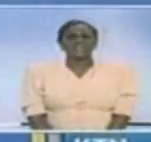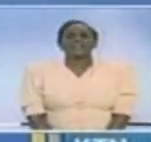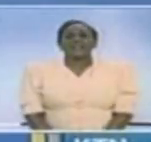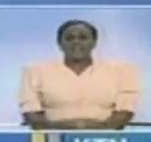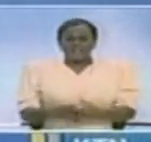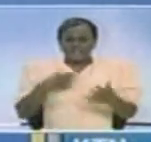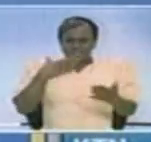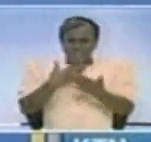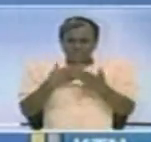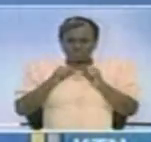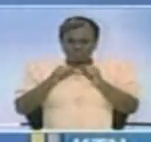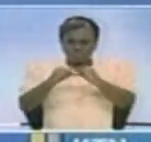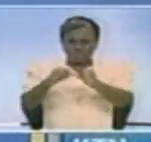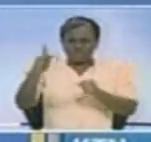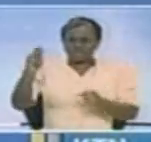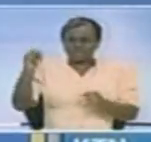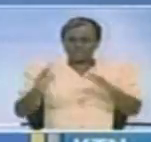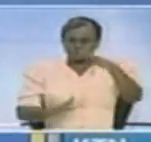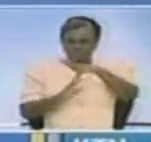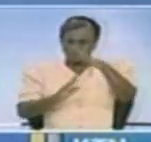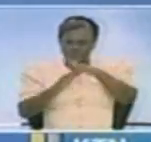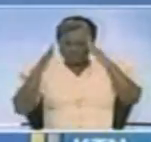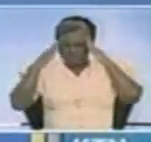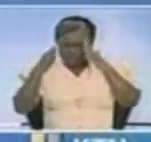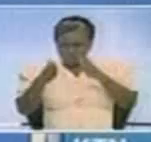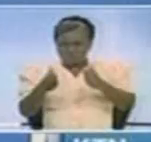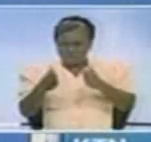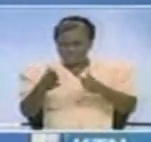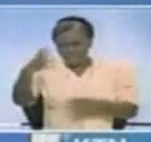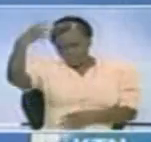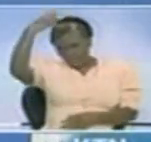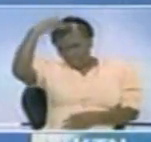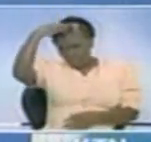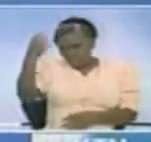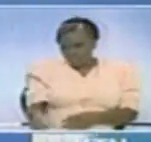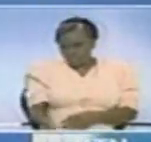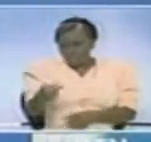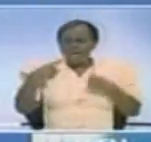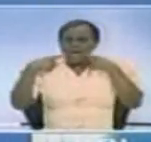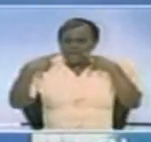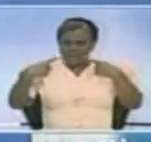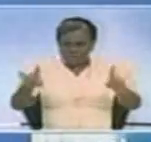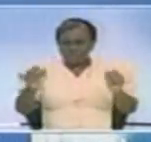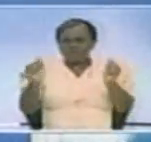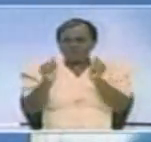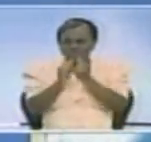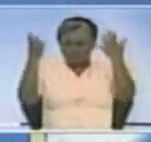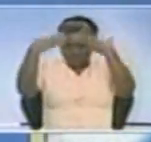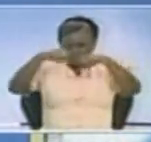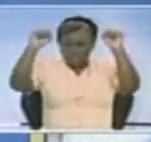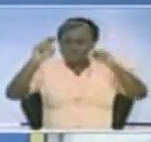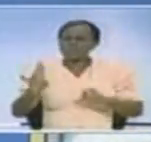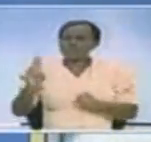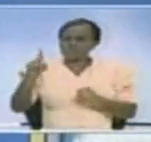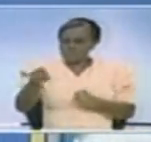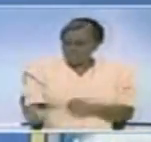Thank you for staying with KTN Prime. We're still focusing on the Mpeketoni attacks and that announcement that was made today by President Uhuru Kenyatta saying that